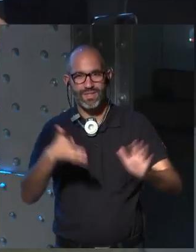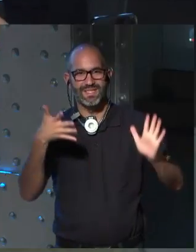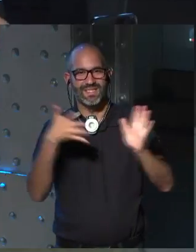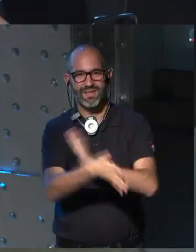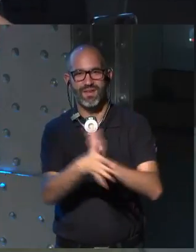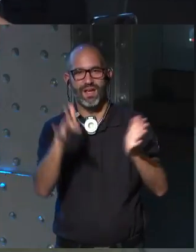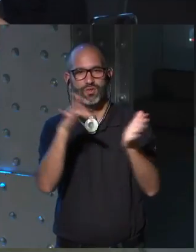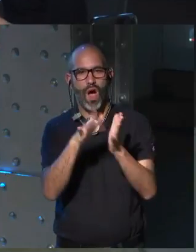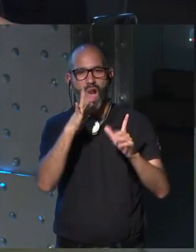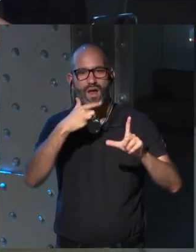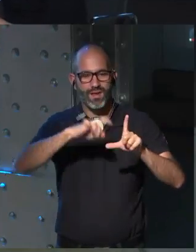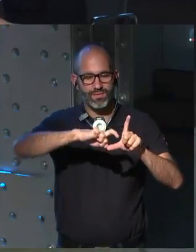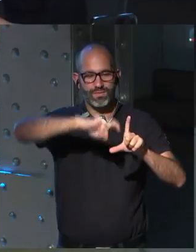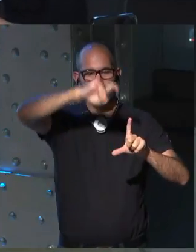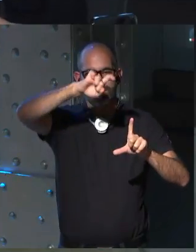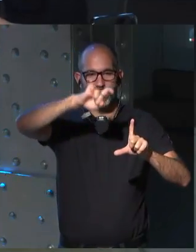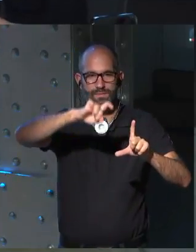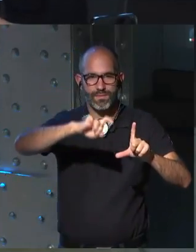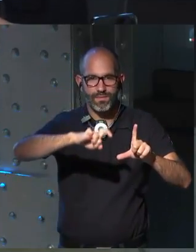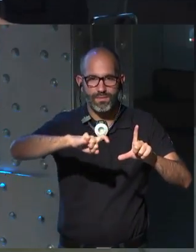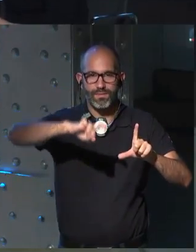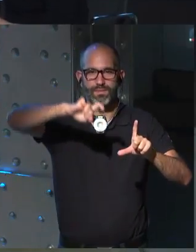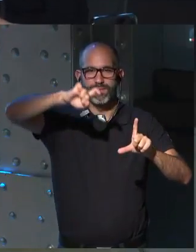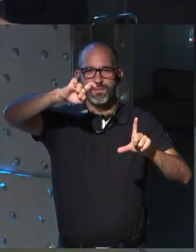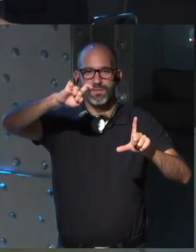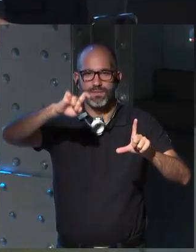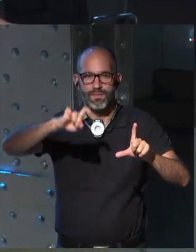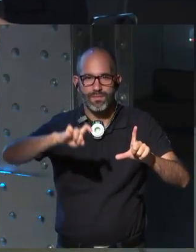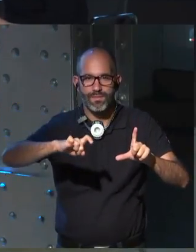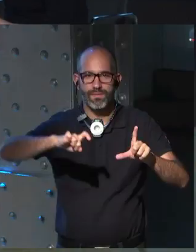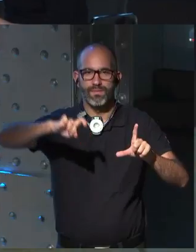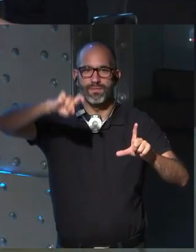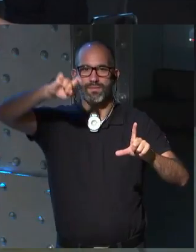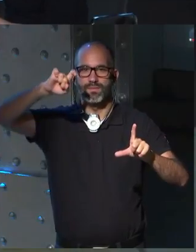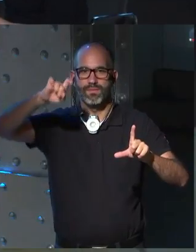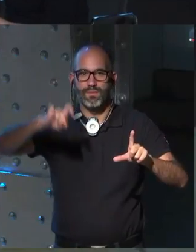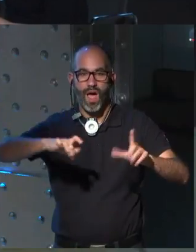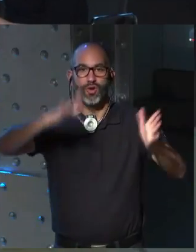down, whereas this commercial was just all up. And that makes things sound louder. It was